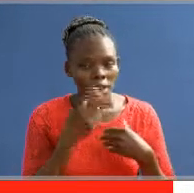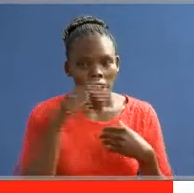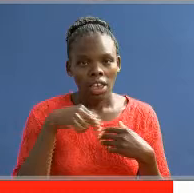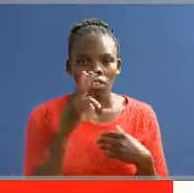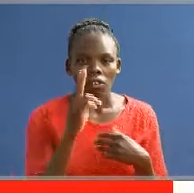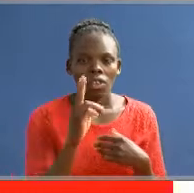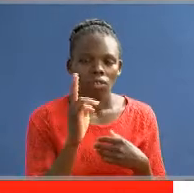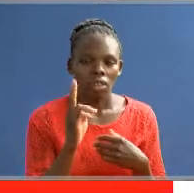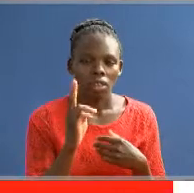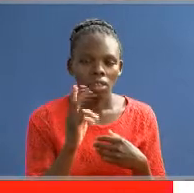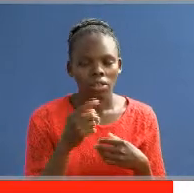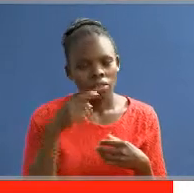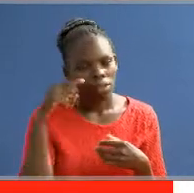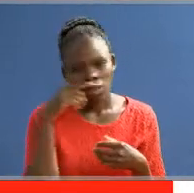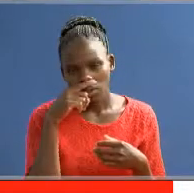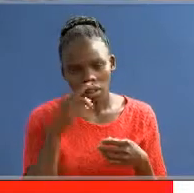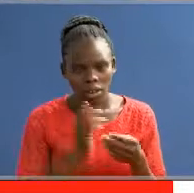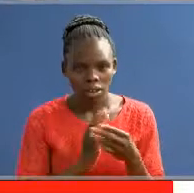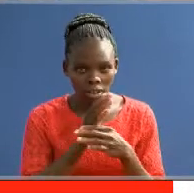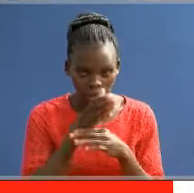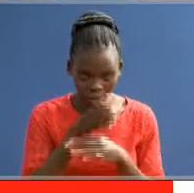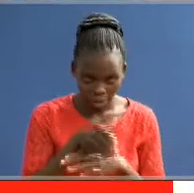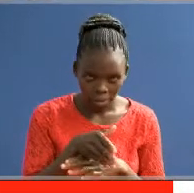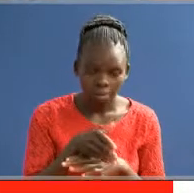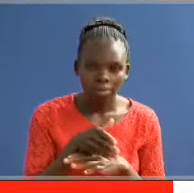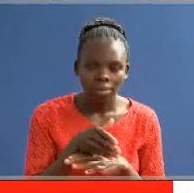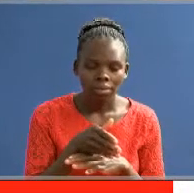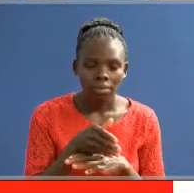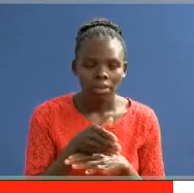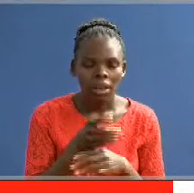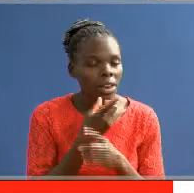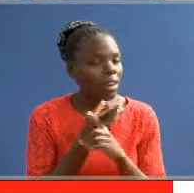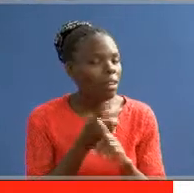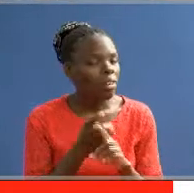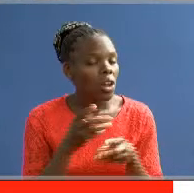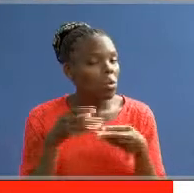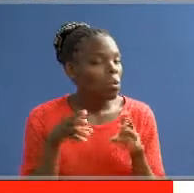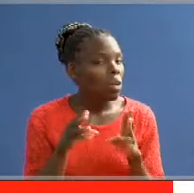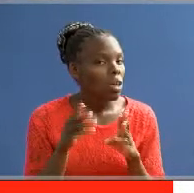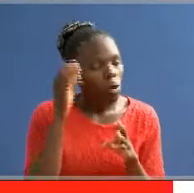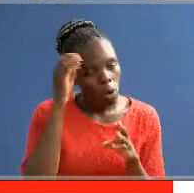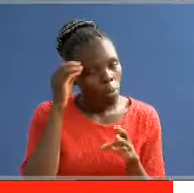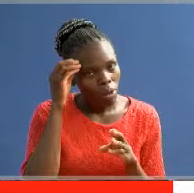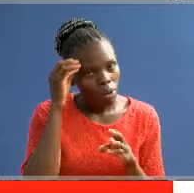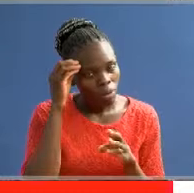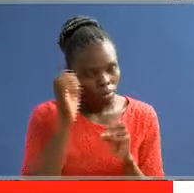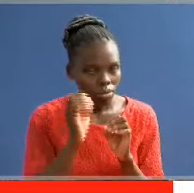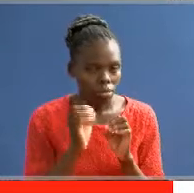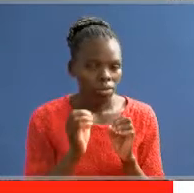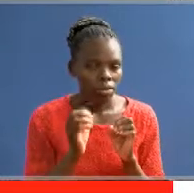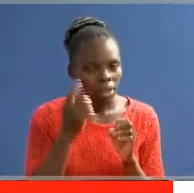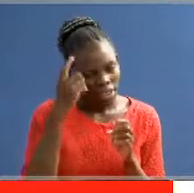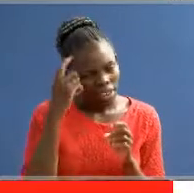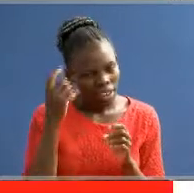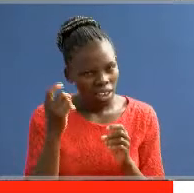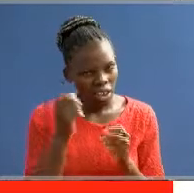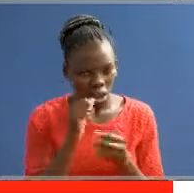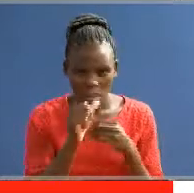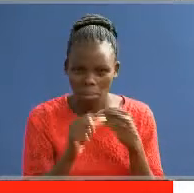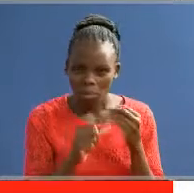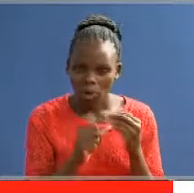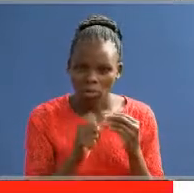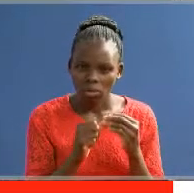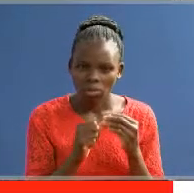HPV, which is sexually transmitted. But Dr. Njirene has a different opinion about it. If you're to think about a virus that